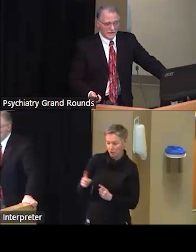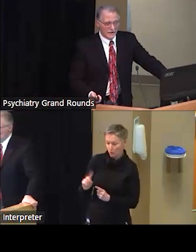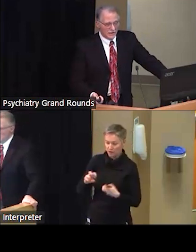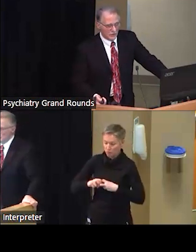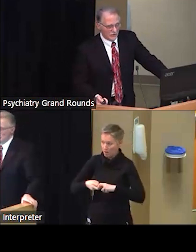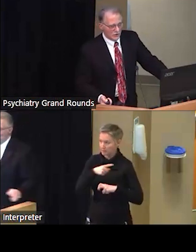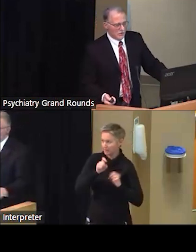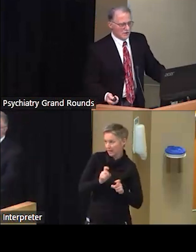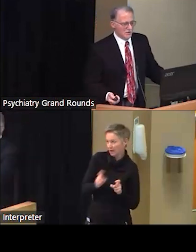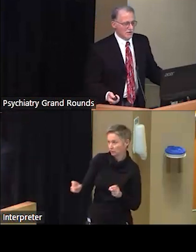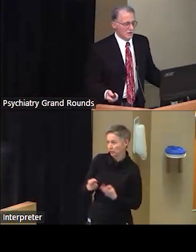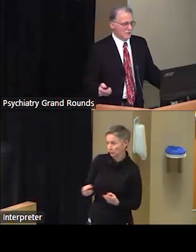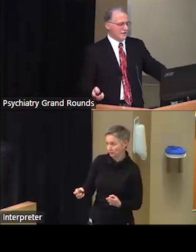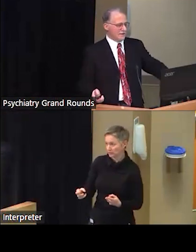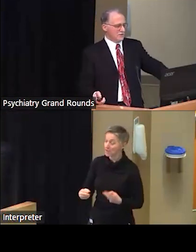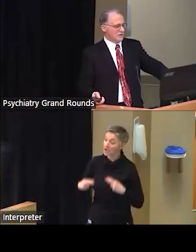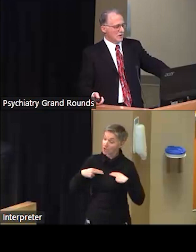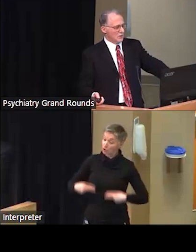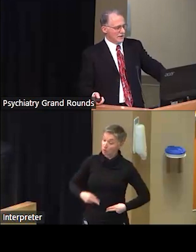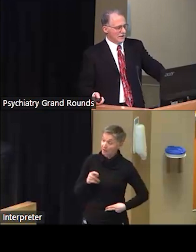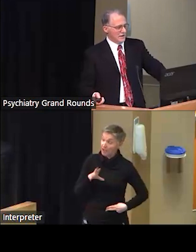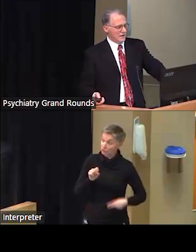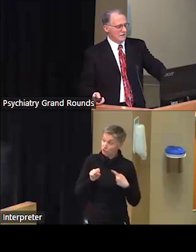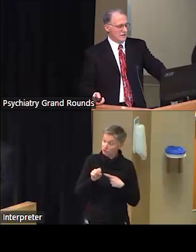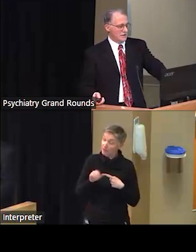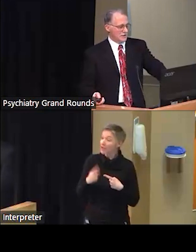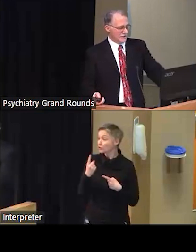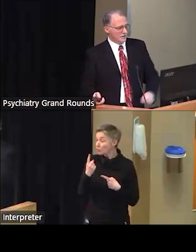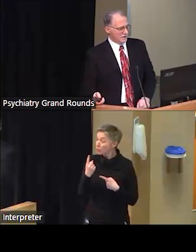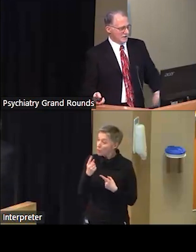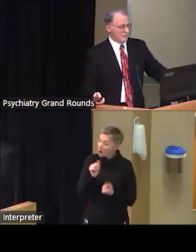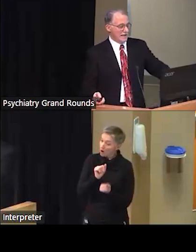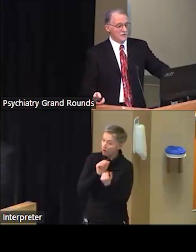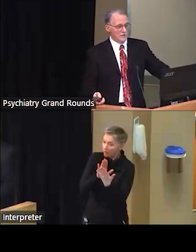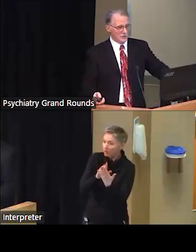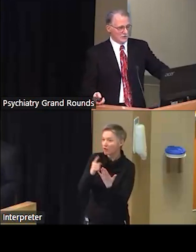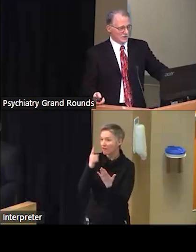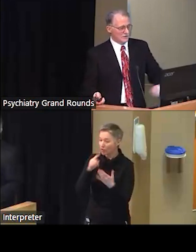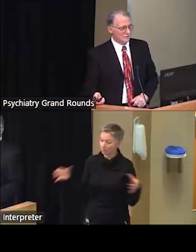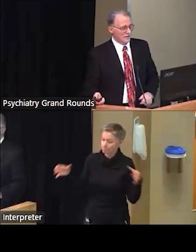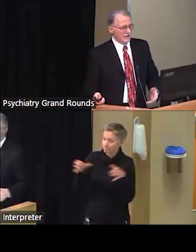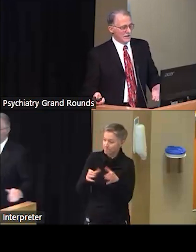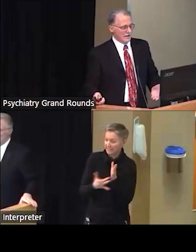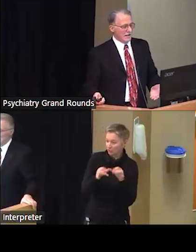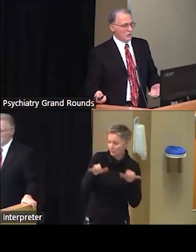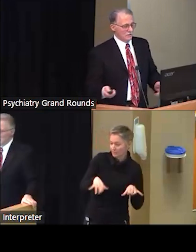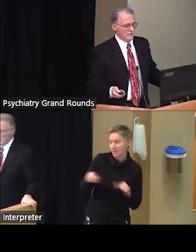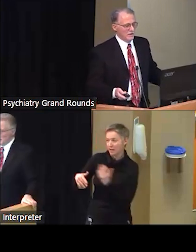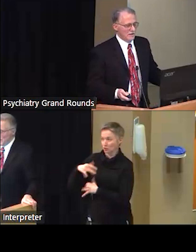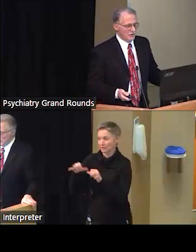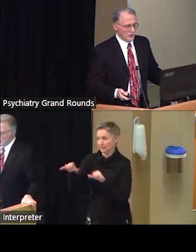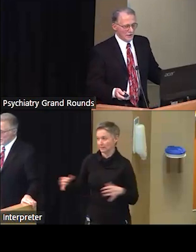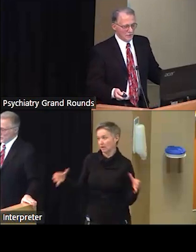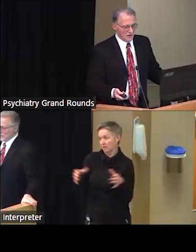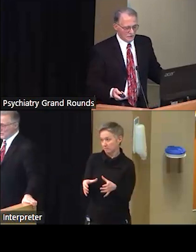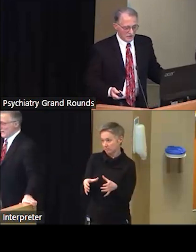can allocate resources. So human factors is one way of getting your technical system and your social system equal.